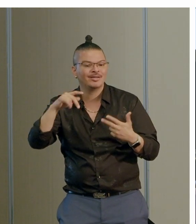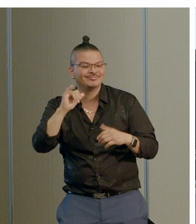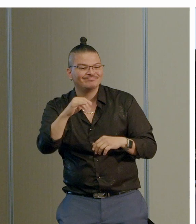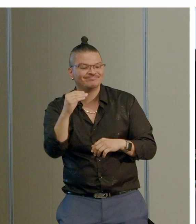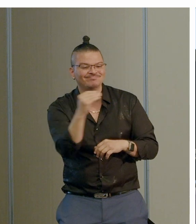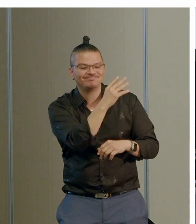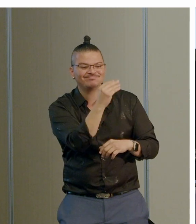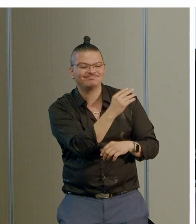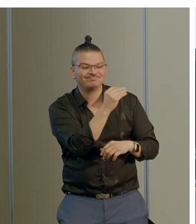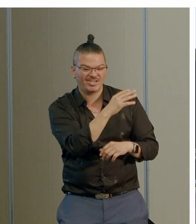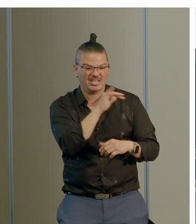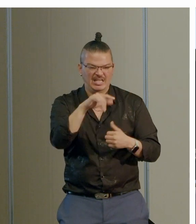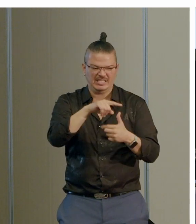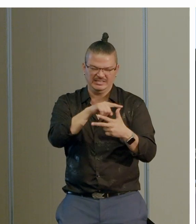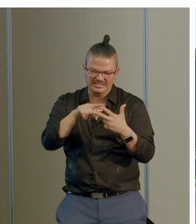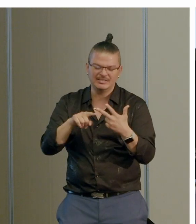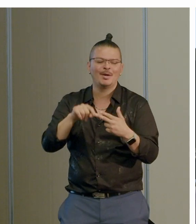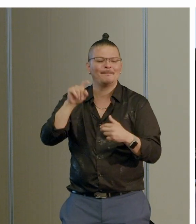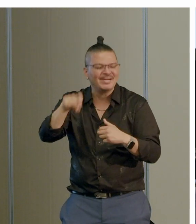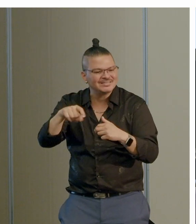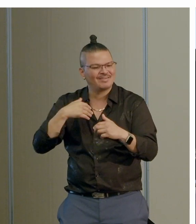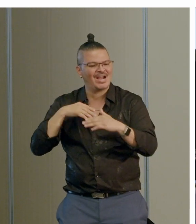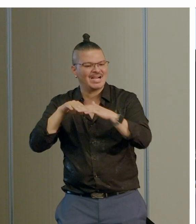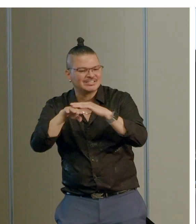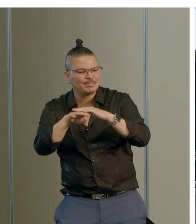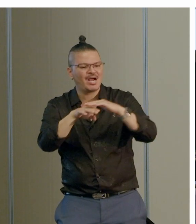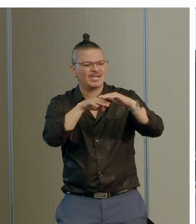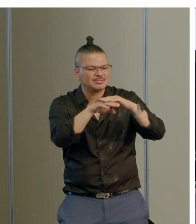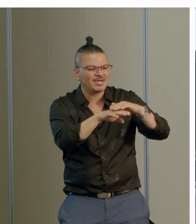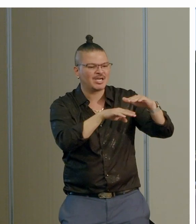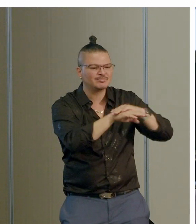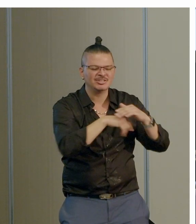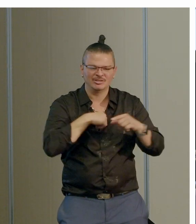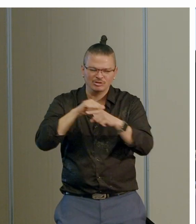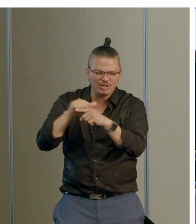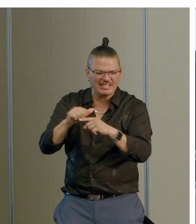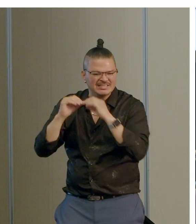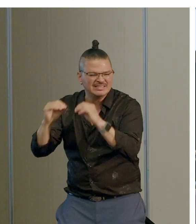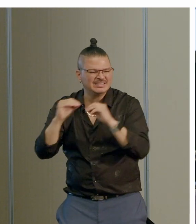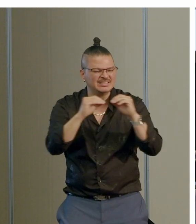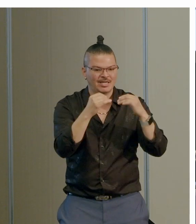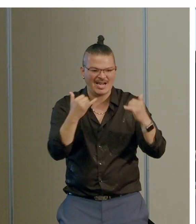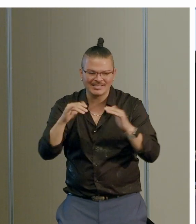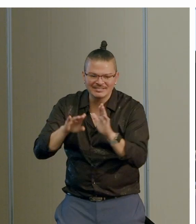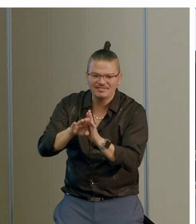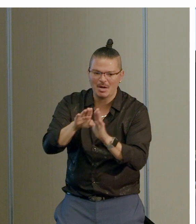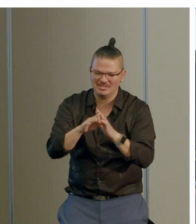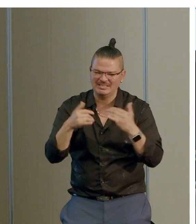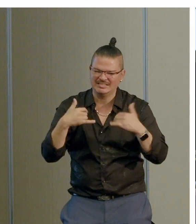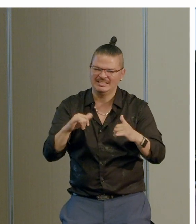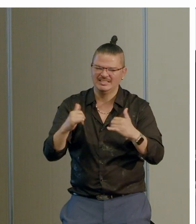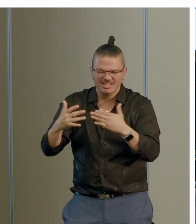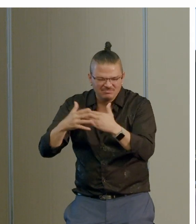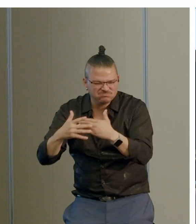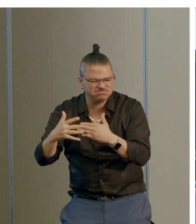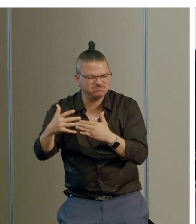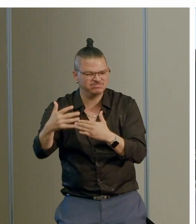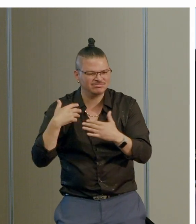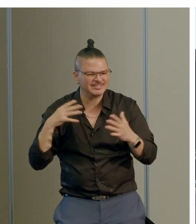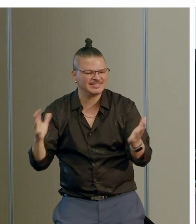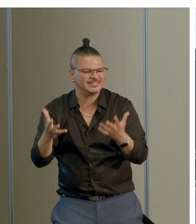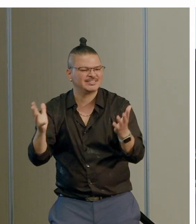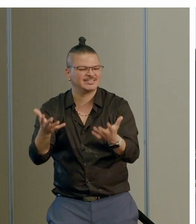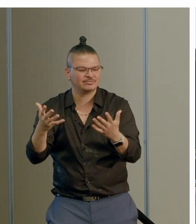of training that we're developing and that we're working to develop. We need to ensure that